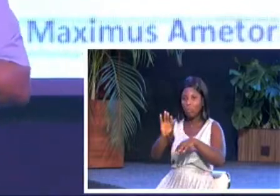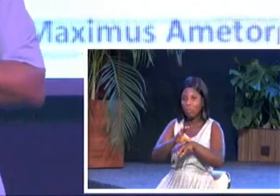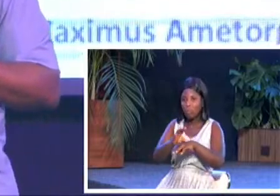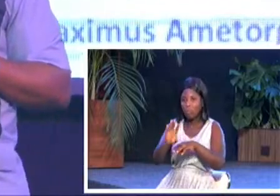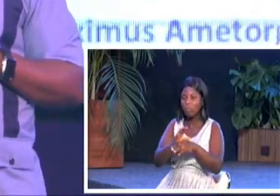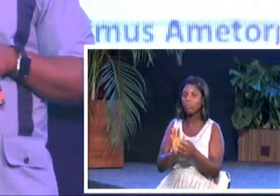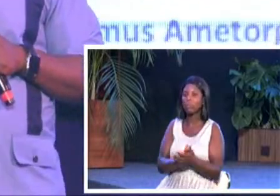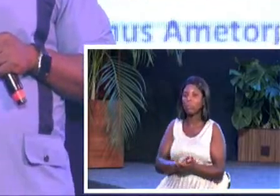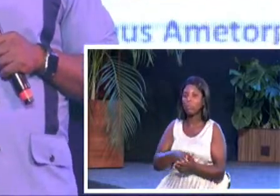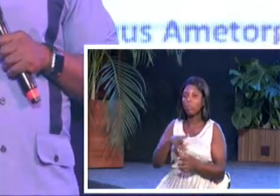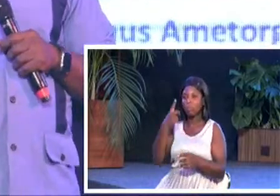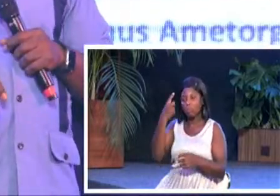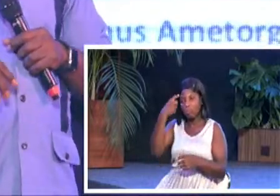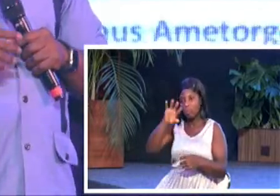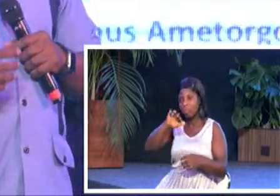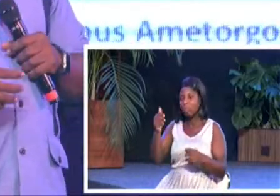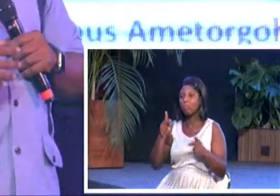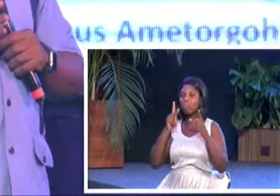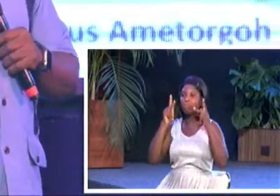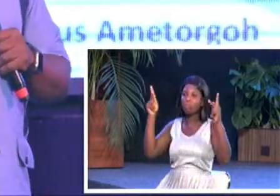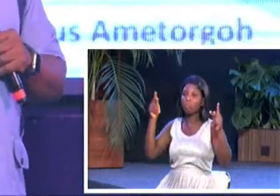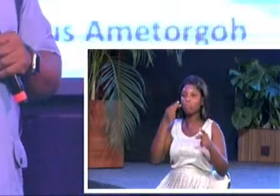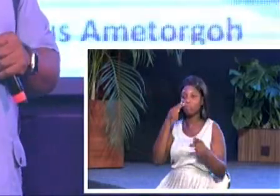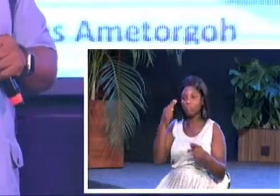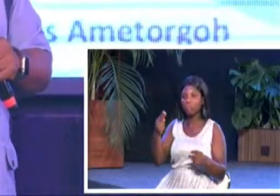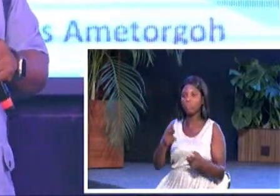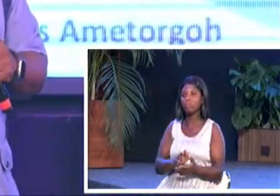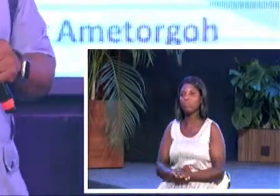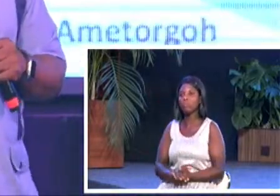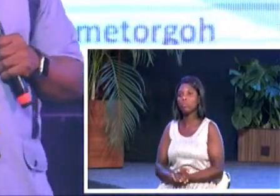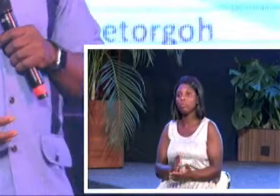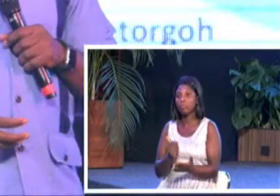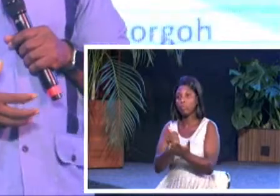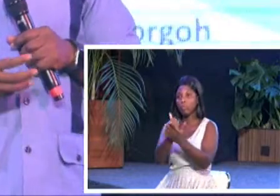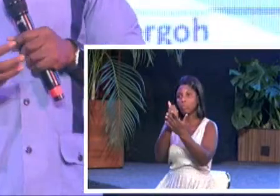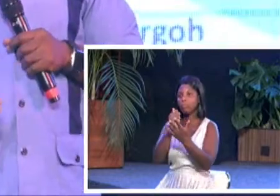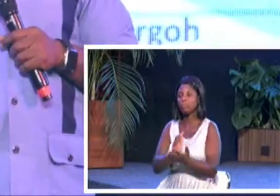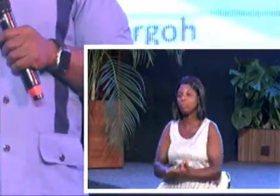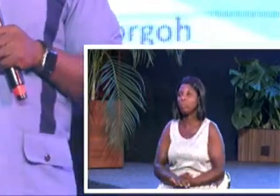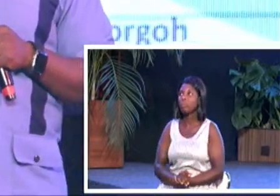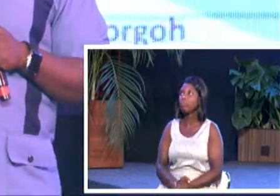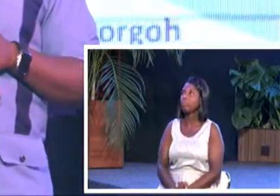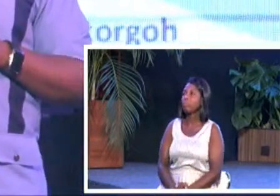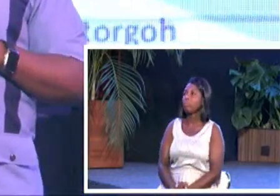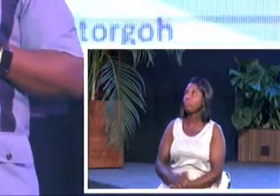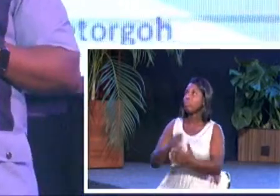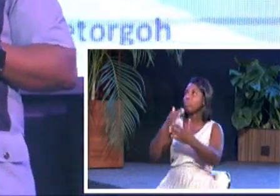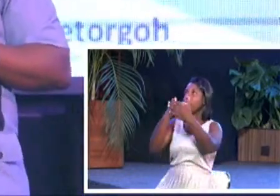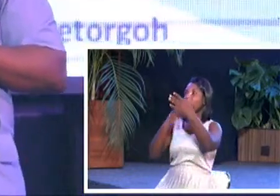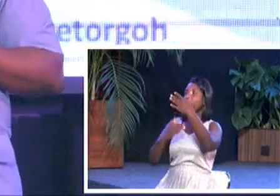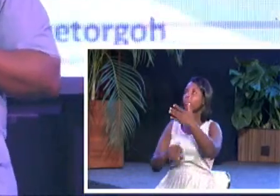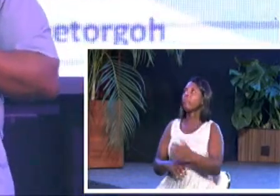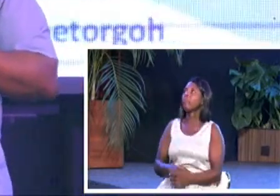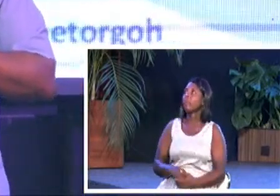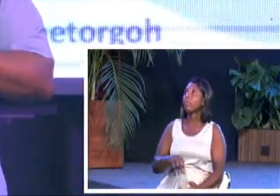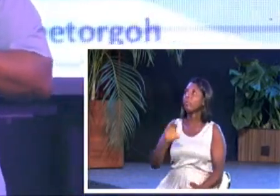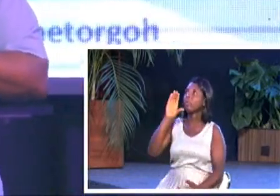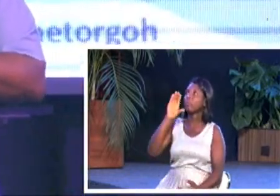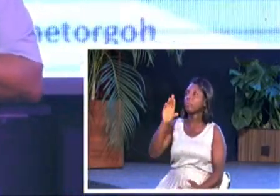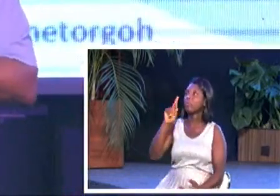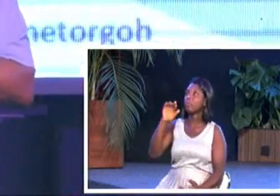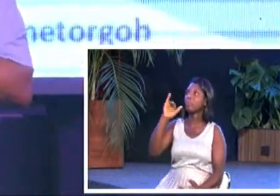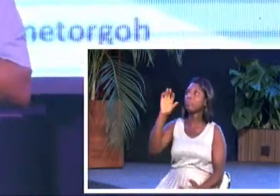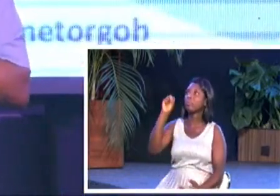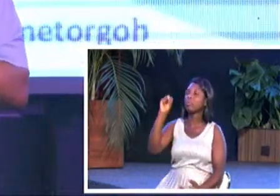crisis. Of course, when you are doing any business, whether online, offline, there'll be crisis. So